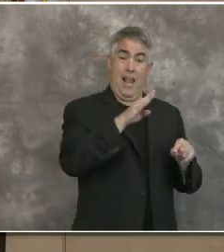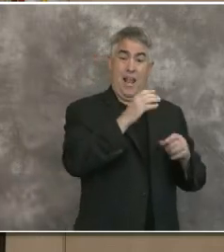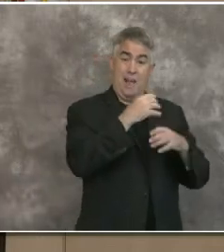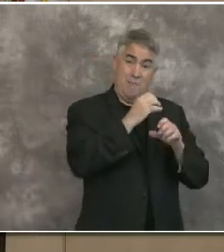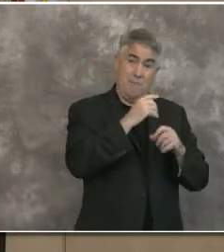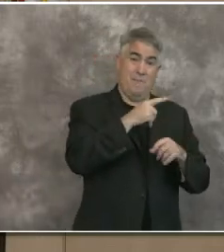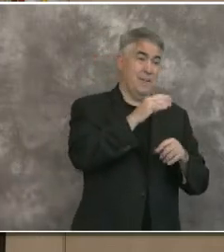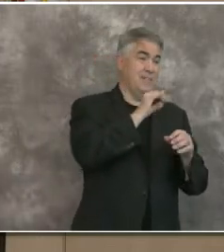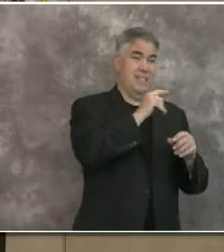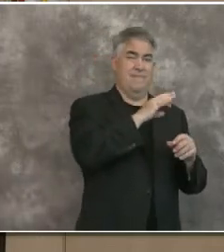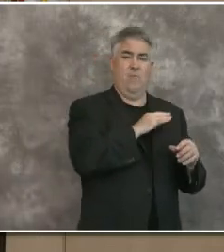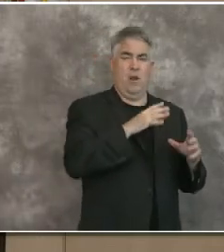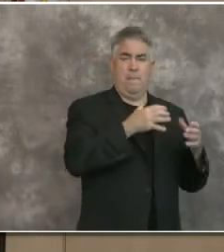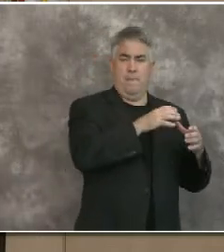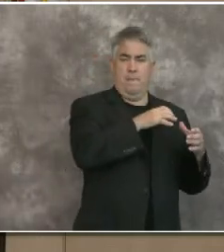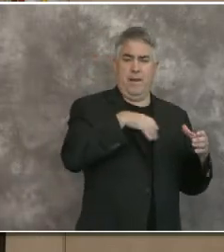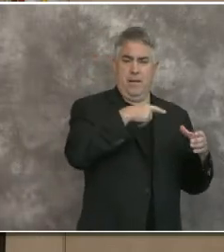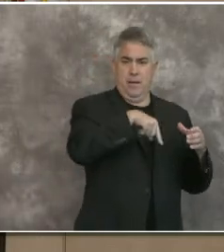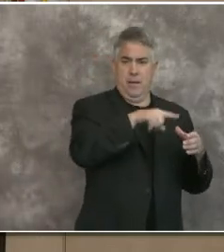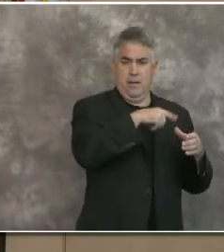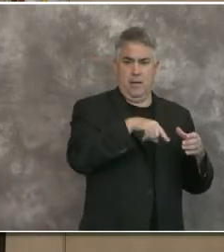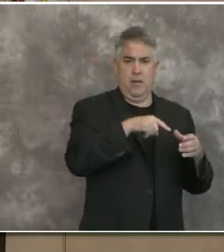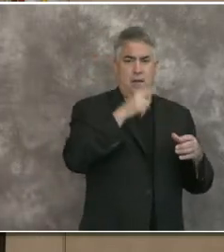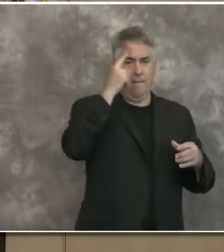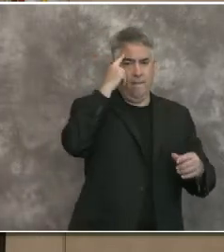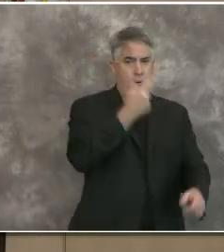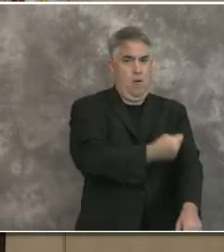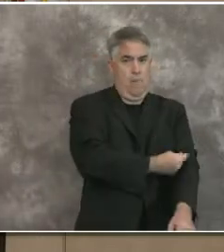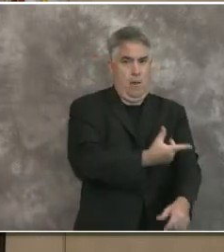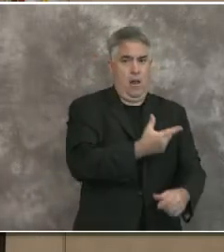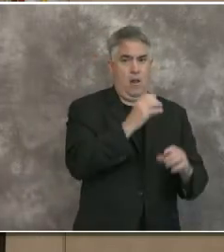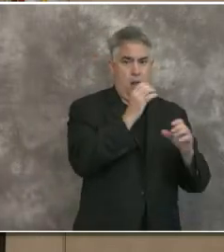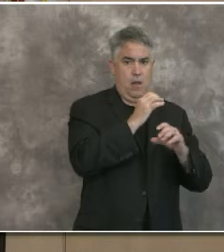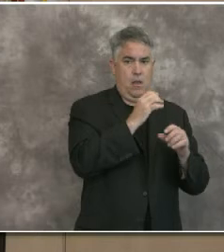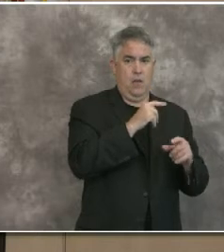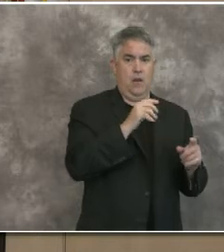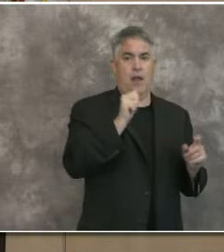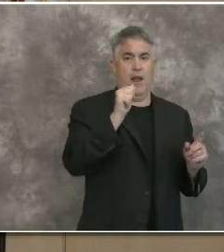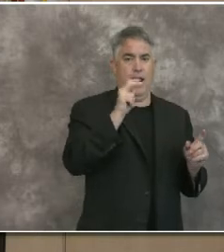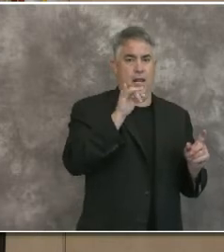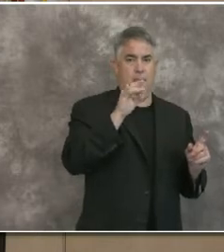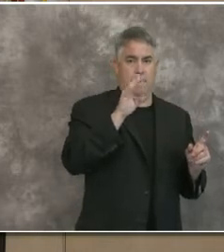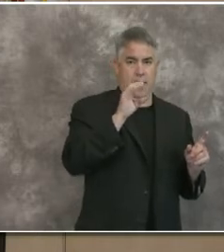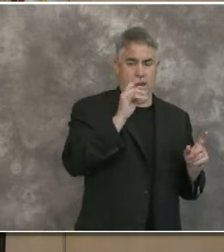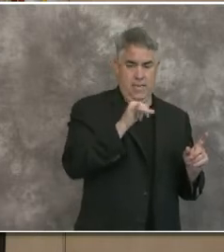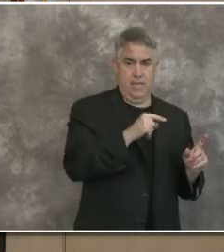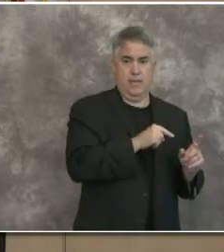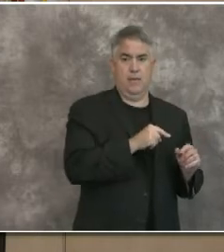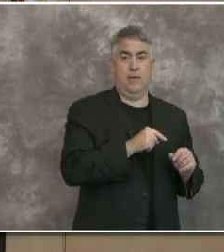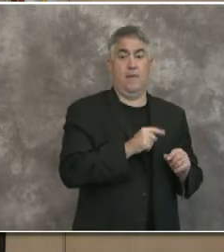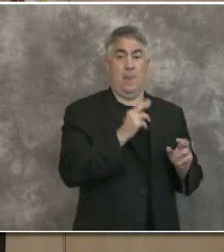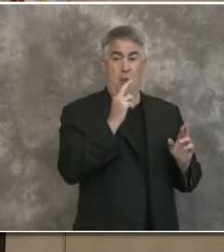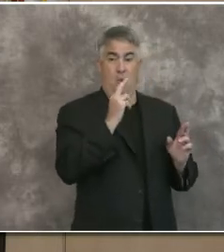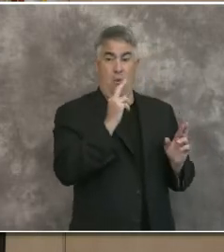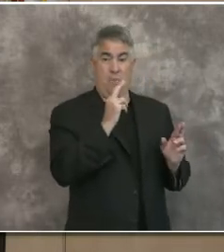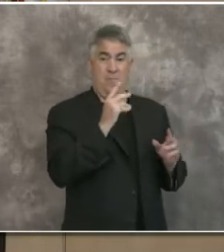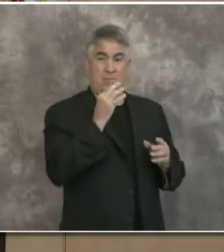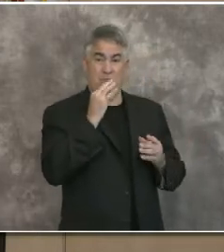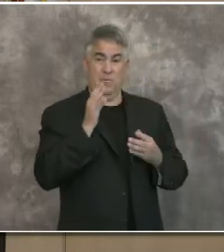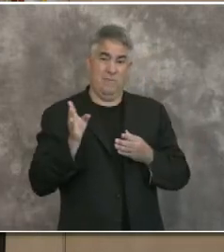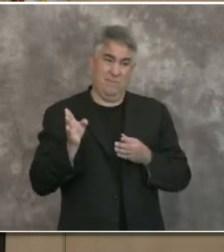group focused on serology testing that hopefully soon we will have a strategy worked out for how we